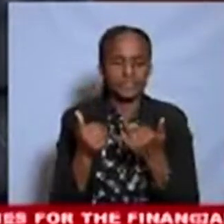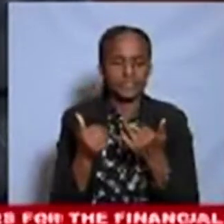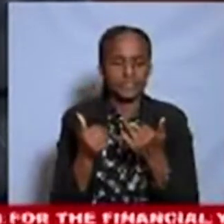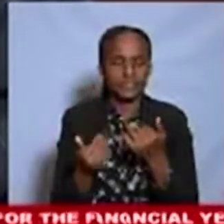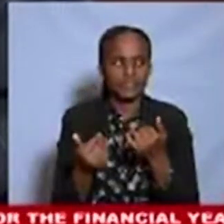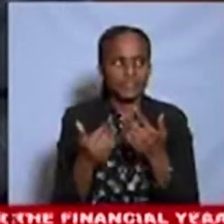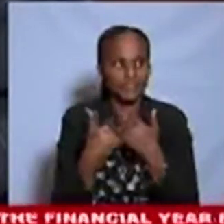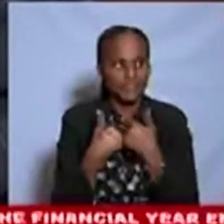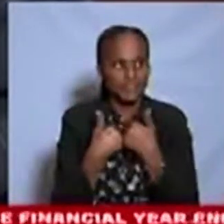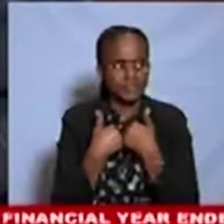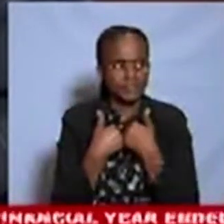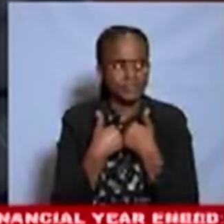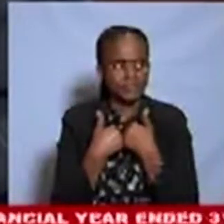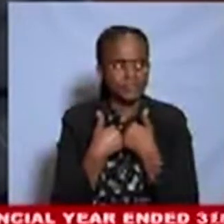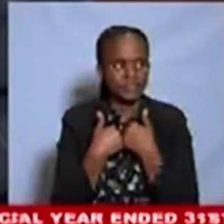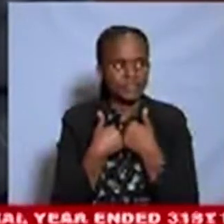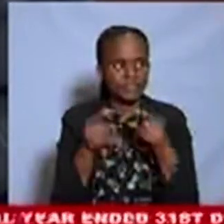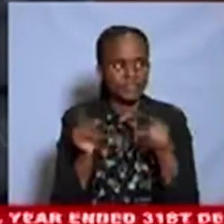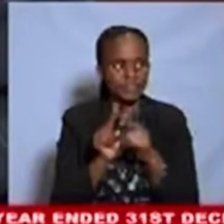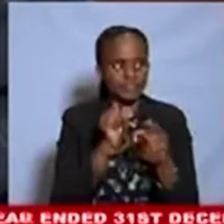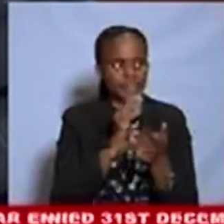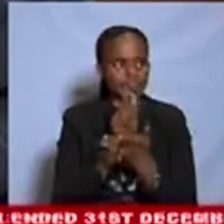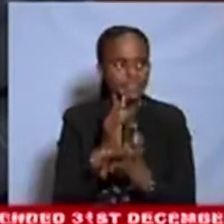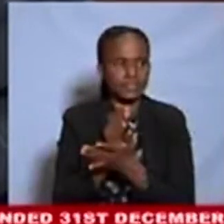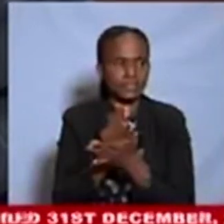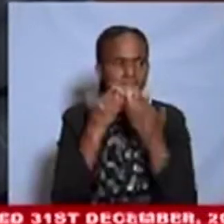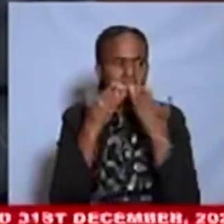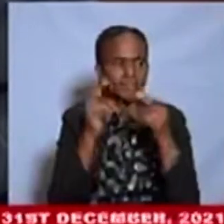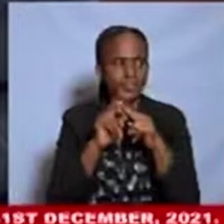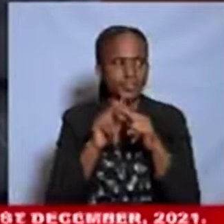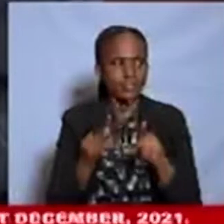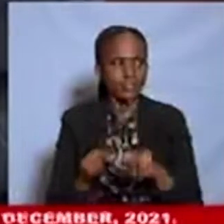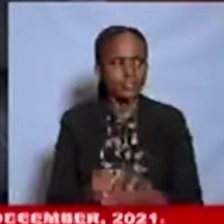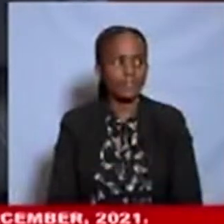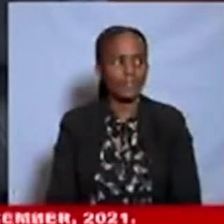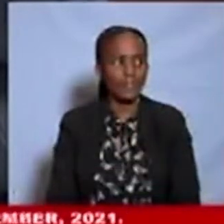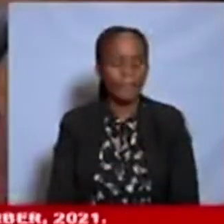had to demobilize. Thank you, Chair.